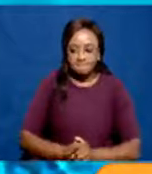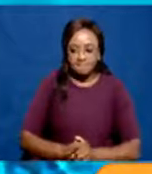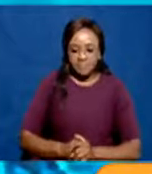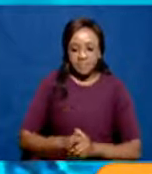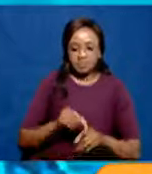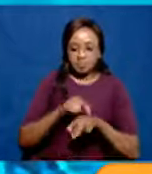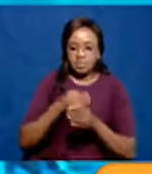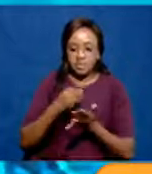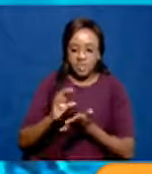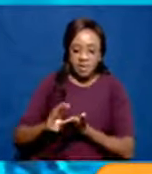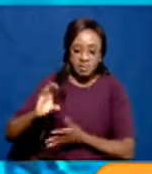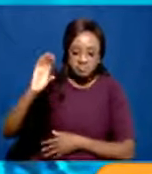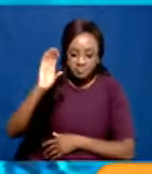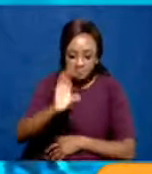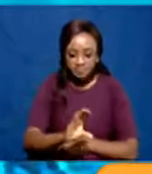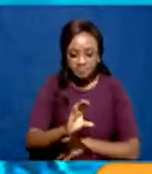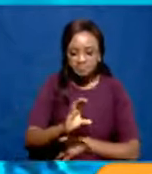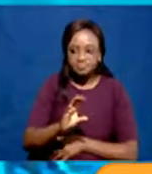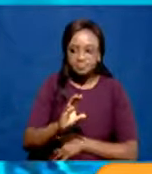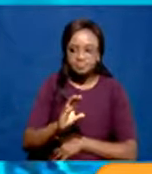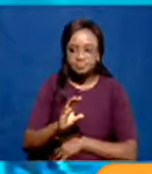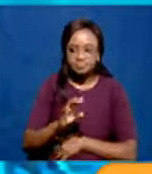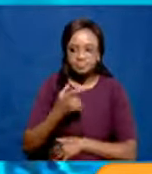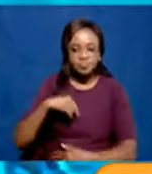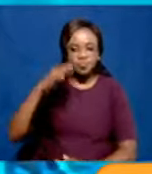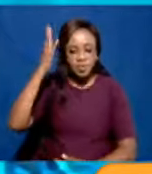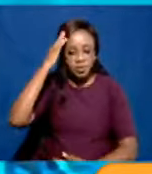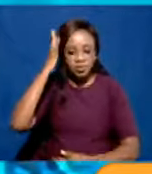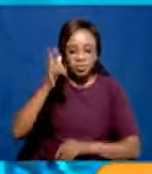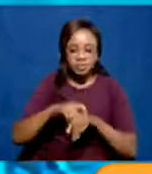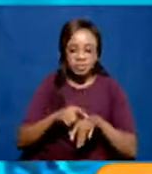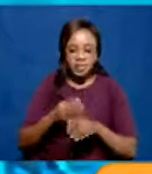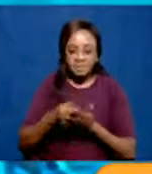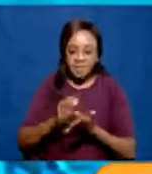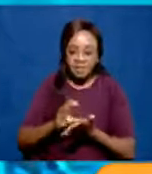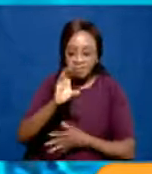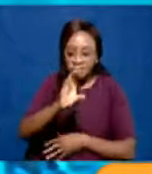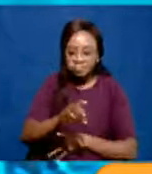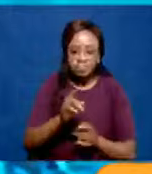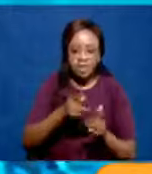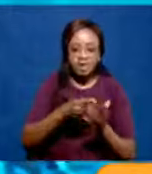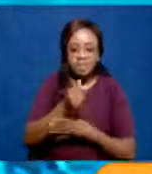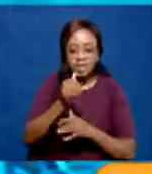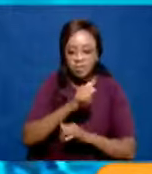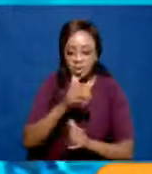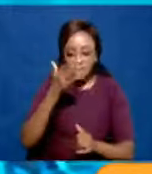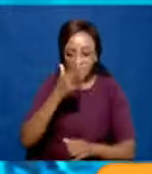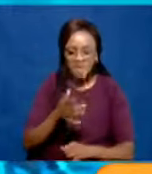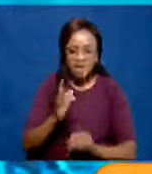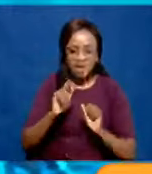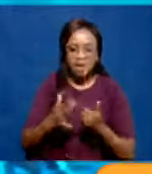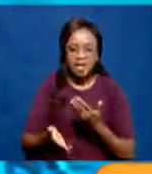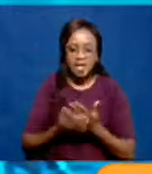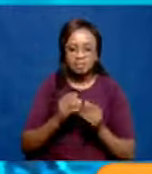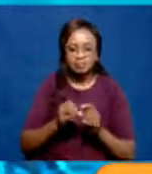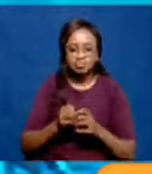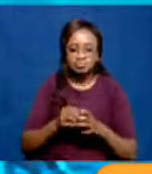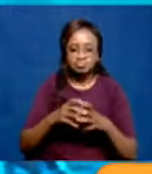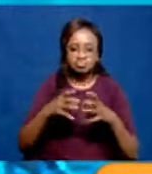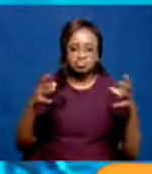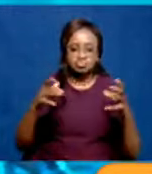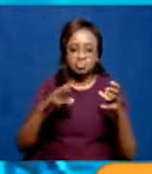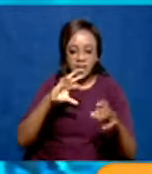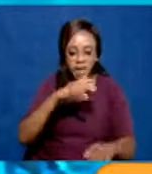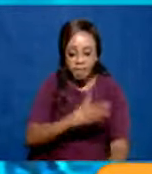there, we are hopeful that the funds, once they are ring-fenced and they are paid from the Social Health Authority, will help to increase the capacity in those